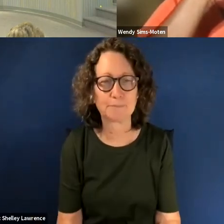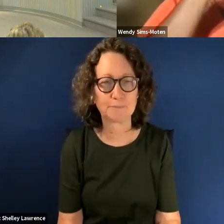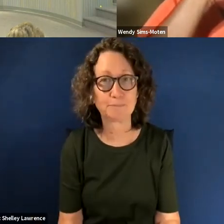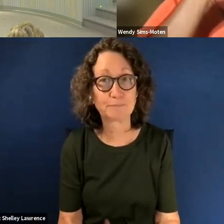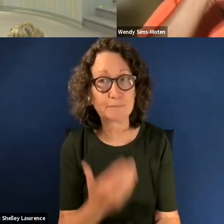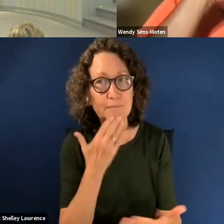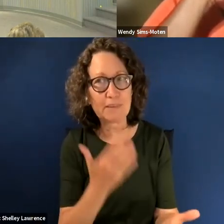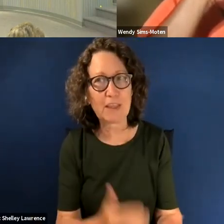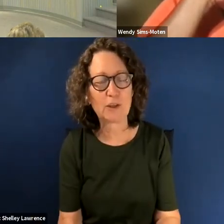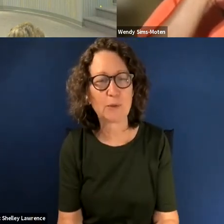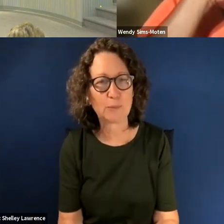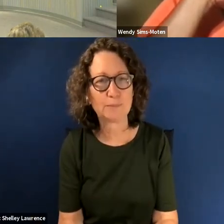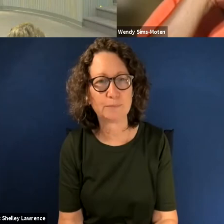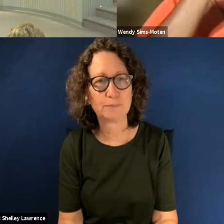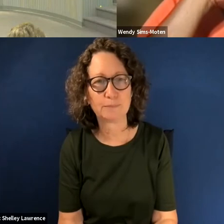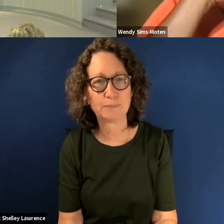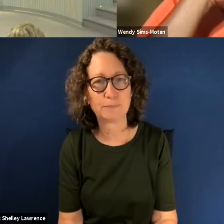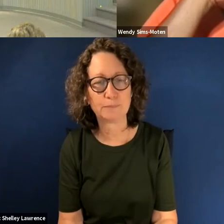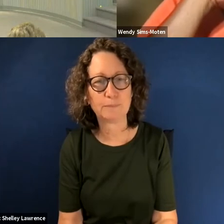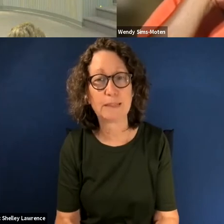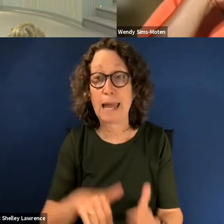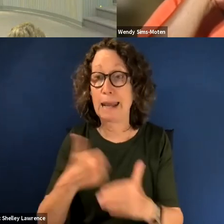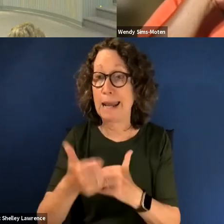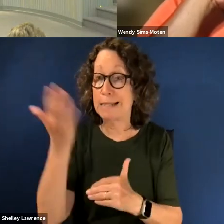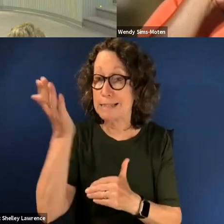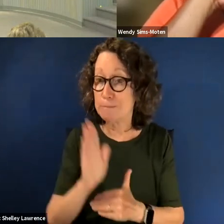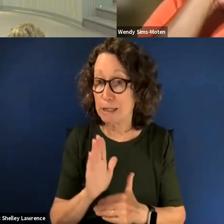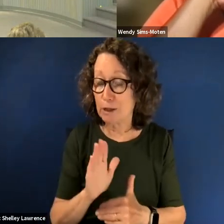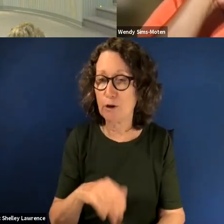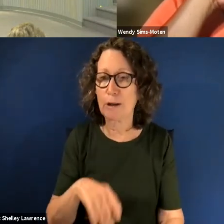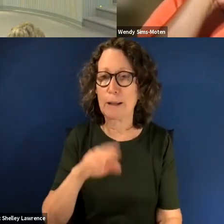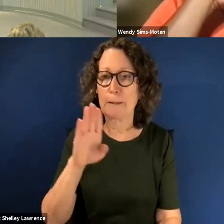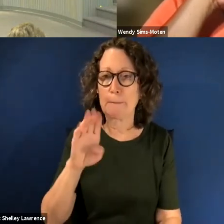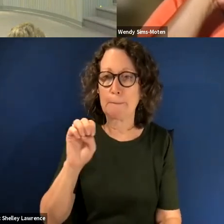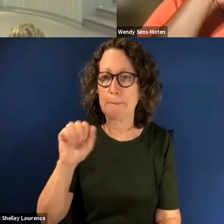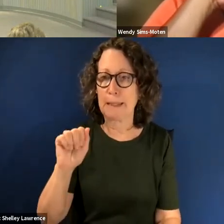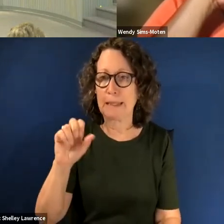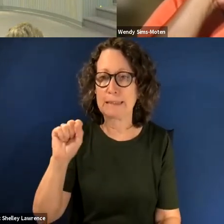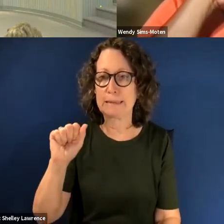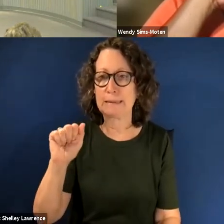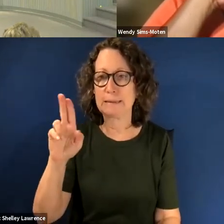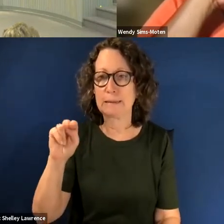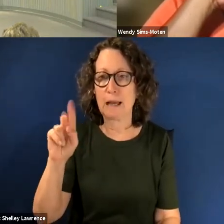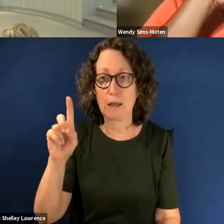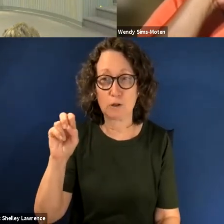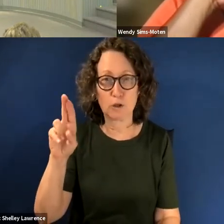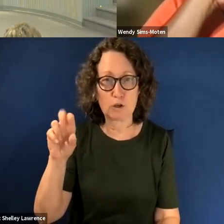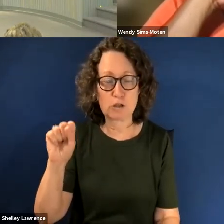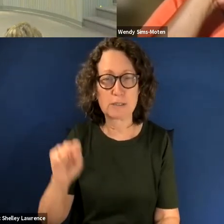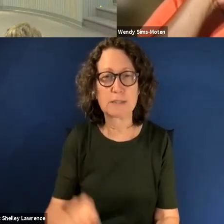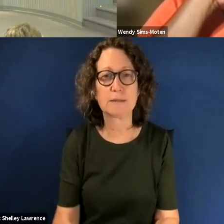you. Our next speaker is B. Saunders.